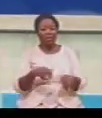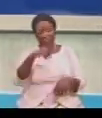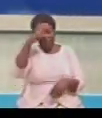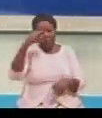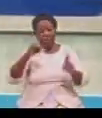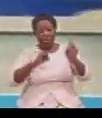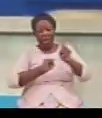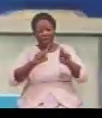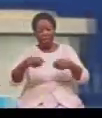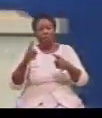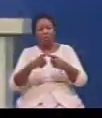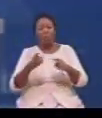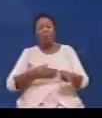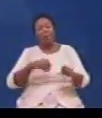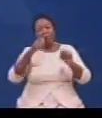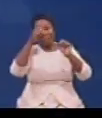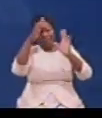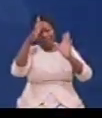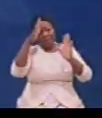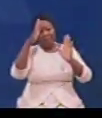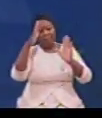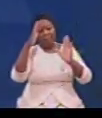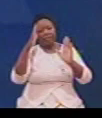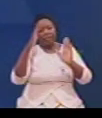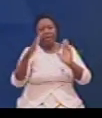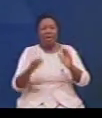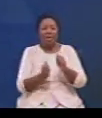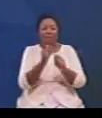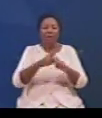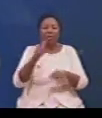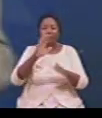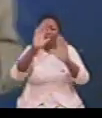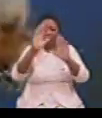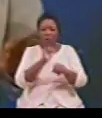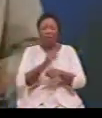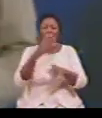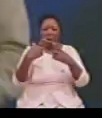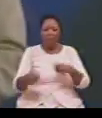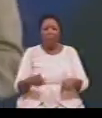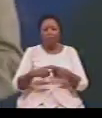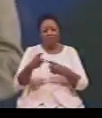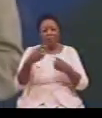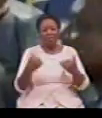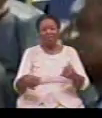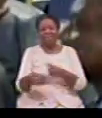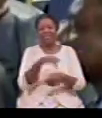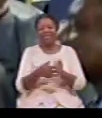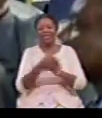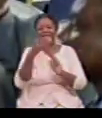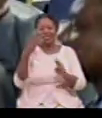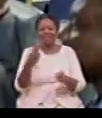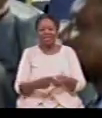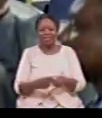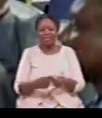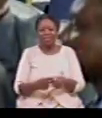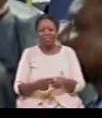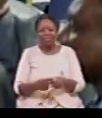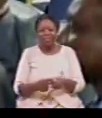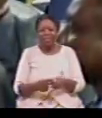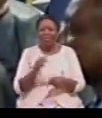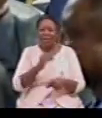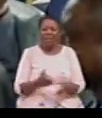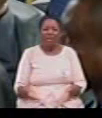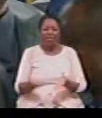go unto my Father. Greater miracle will happen to you today. If you carry a